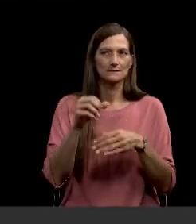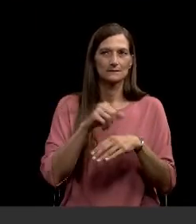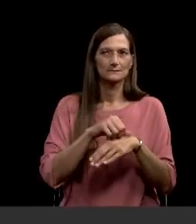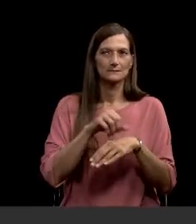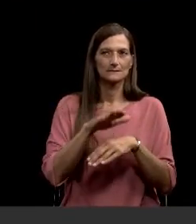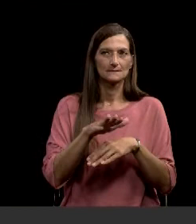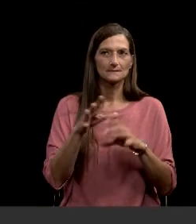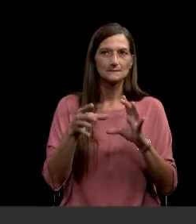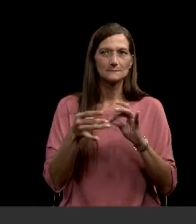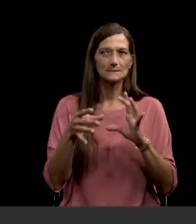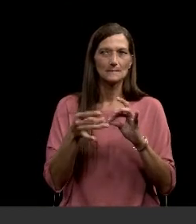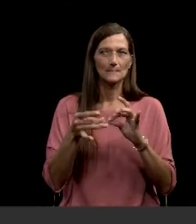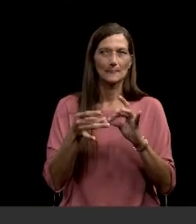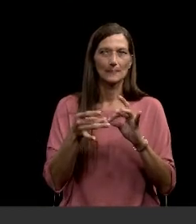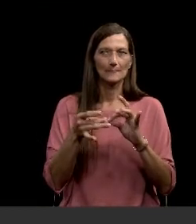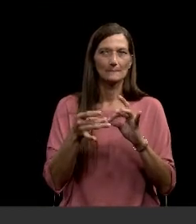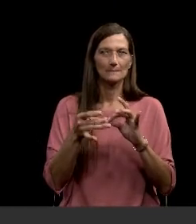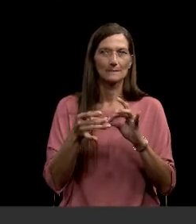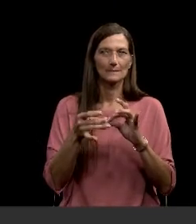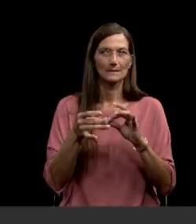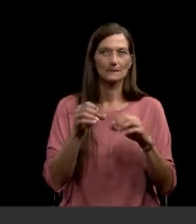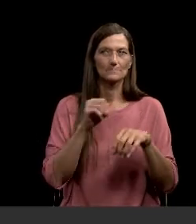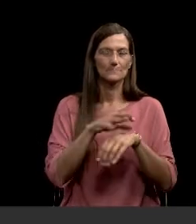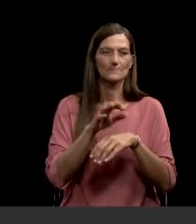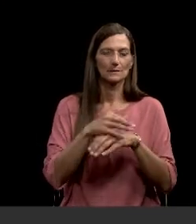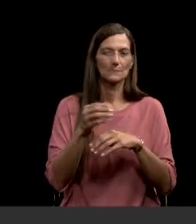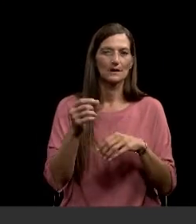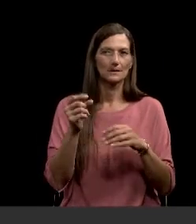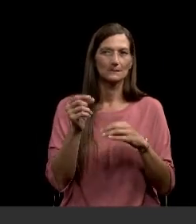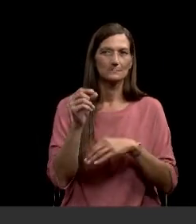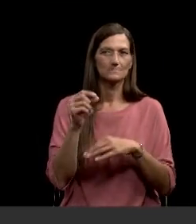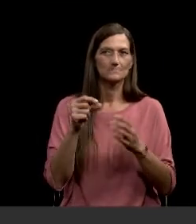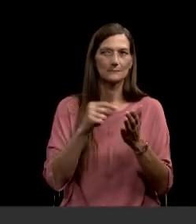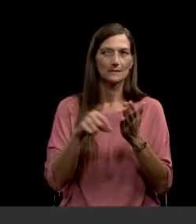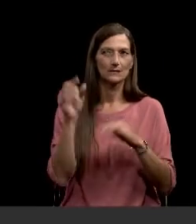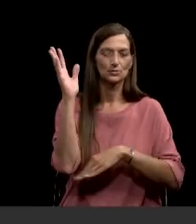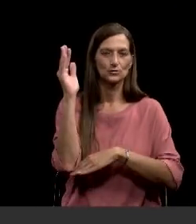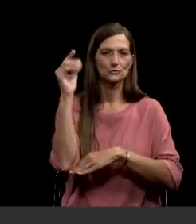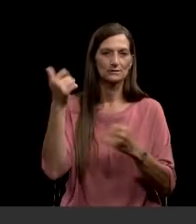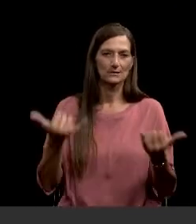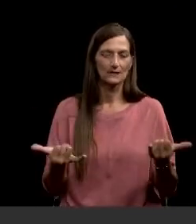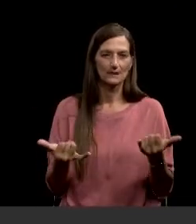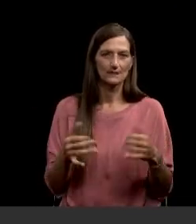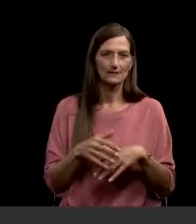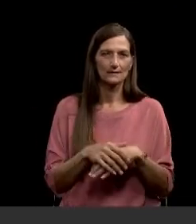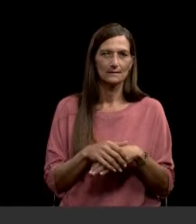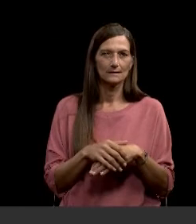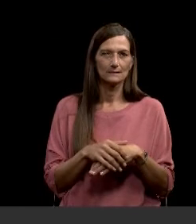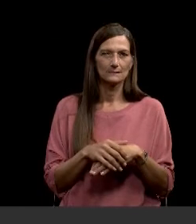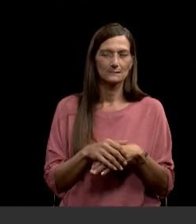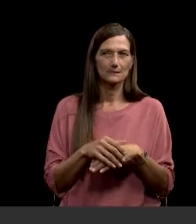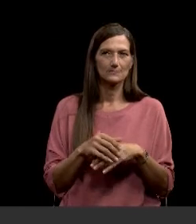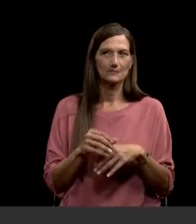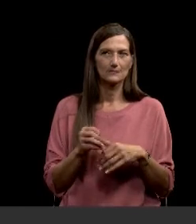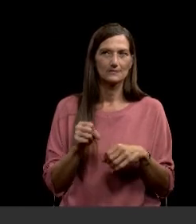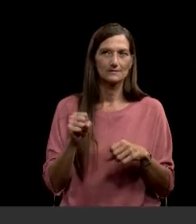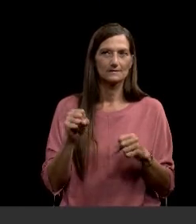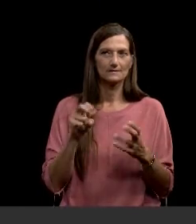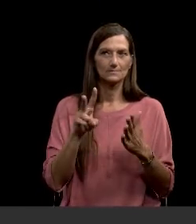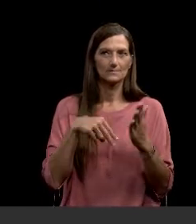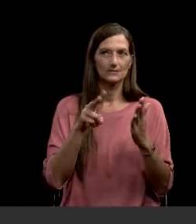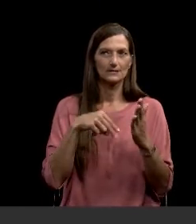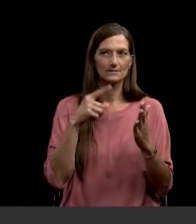office by noon today. The city secretary will read into the record any comments submitted for items on the agenda at the appropriate time.